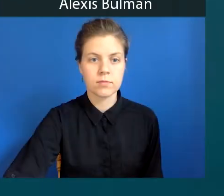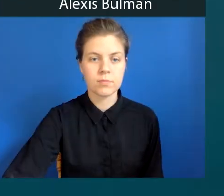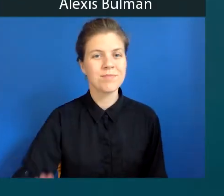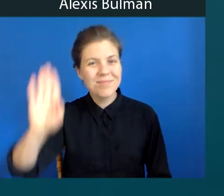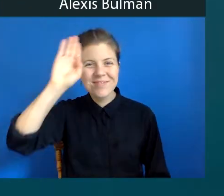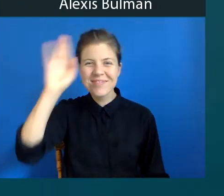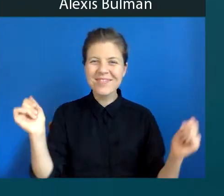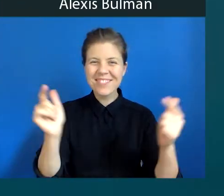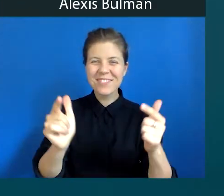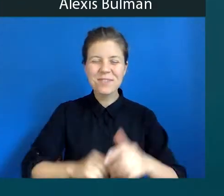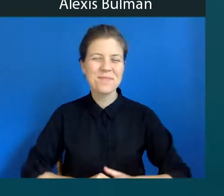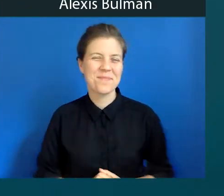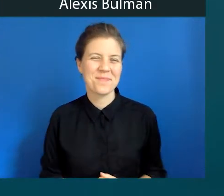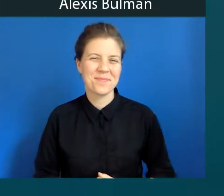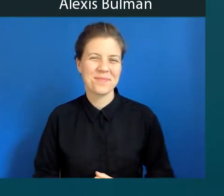Hi, everyone.